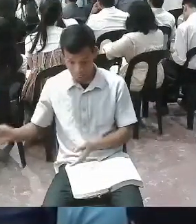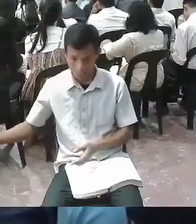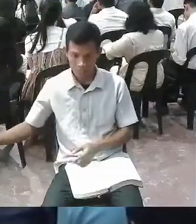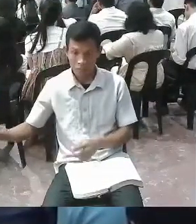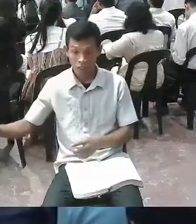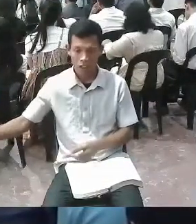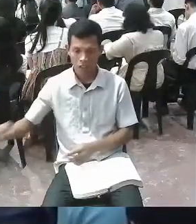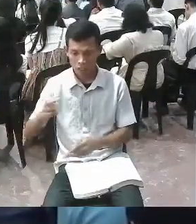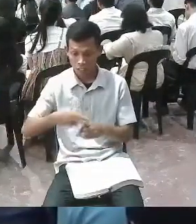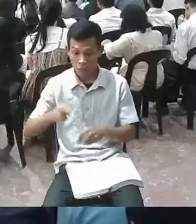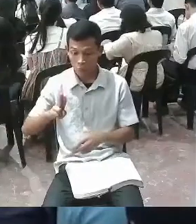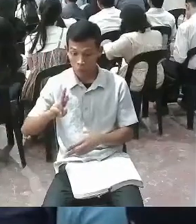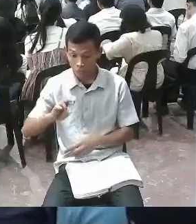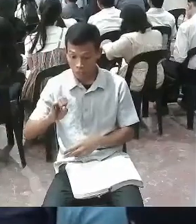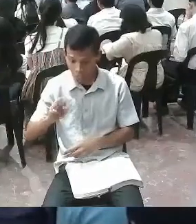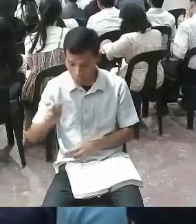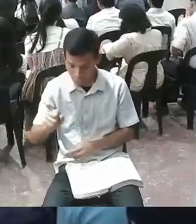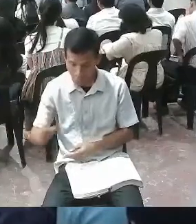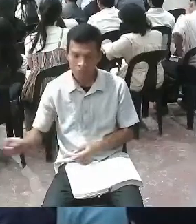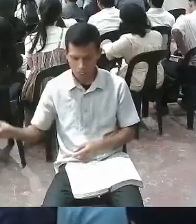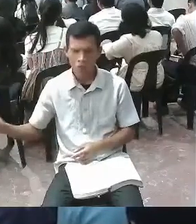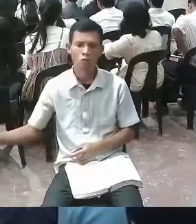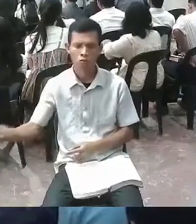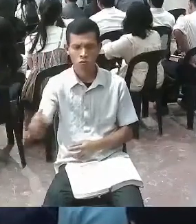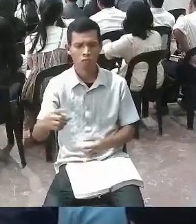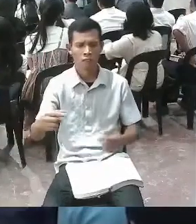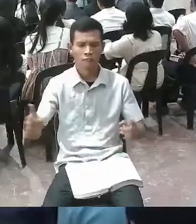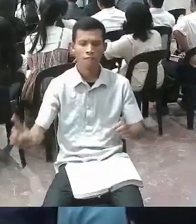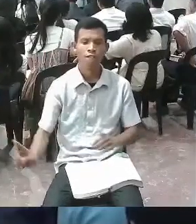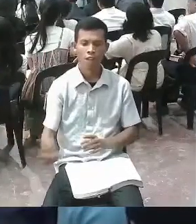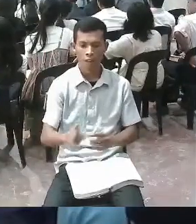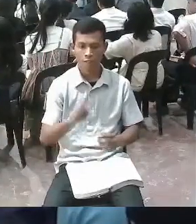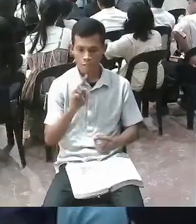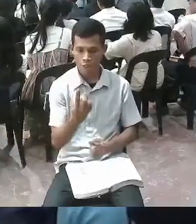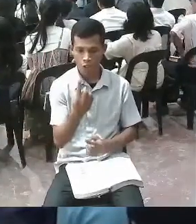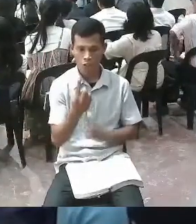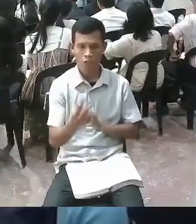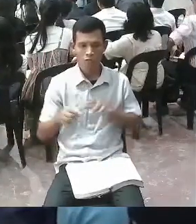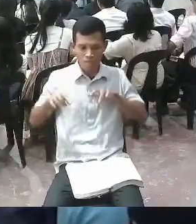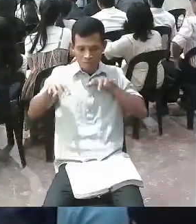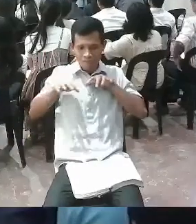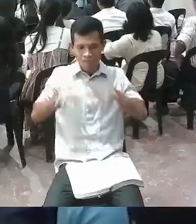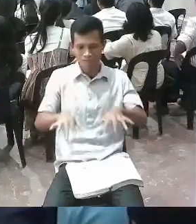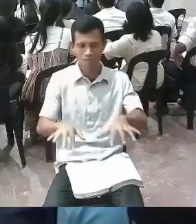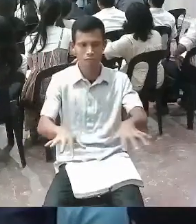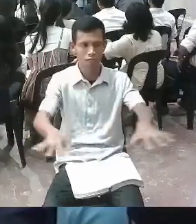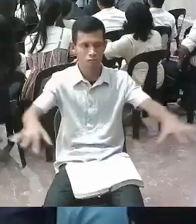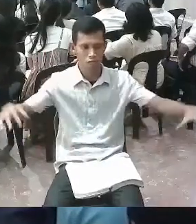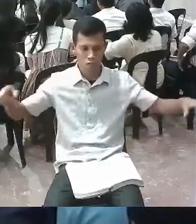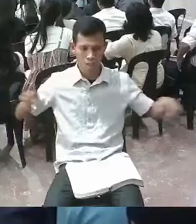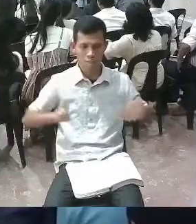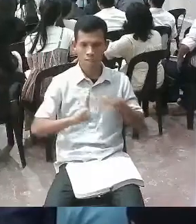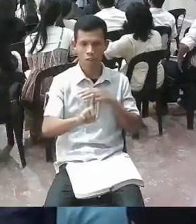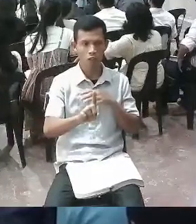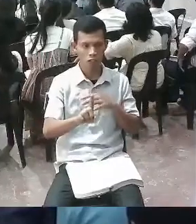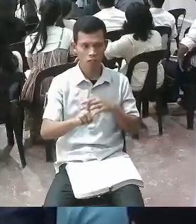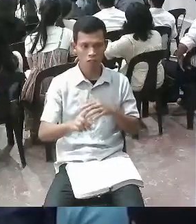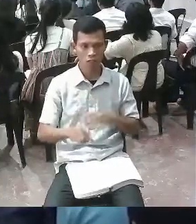Uriah, that was his name. And Uriah said, no, I want to see my